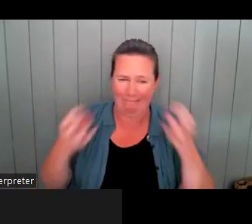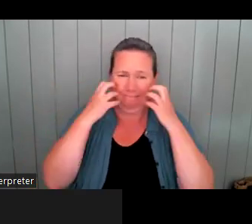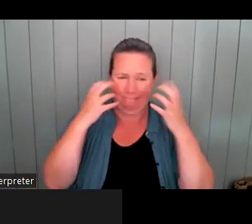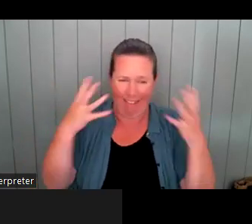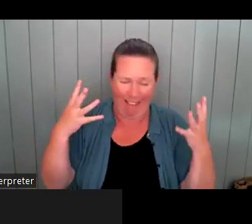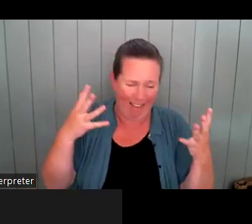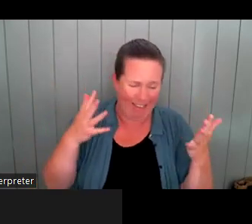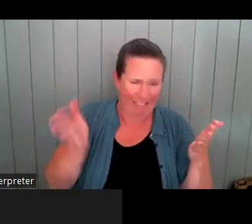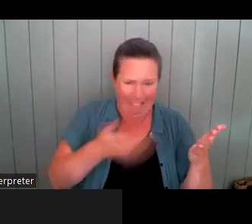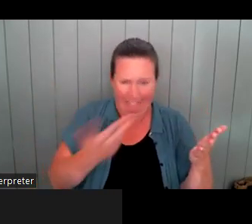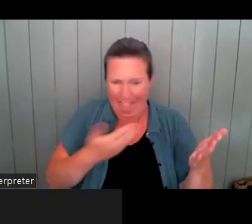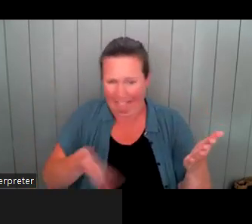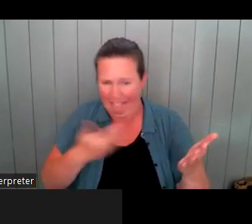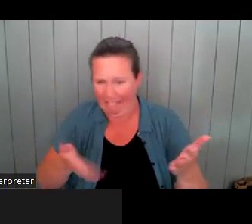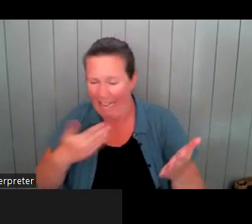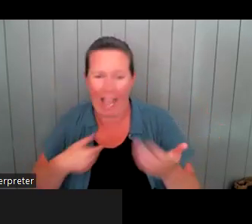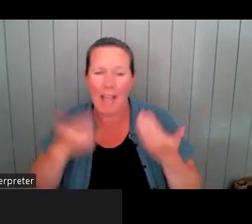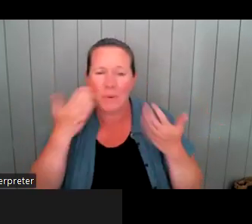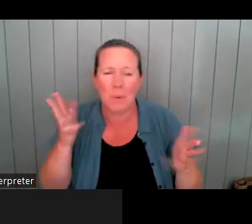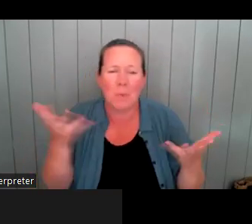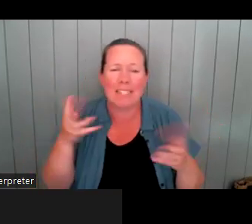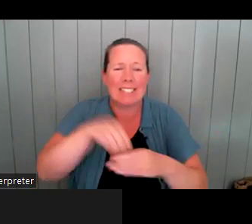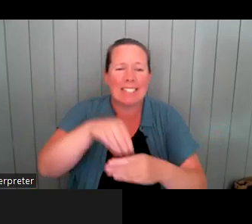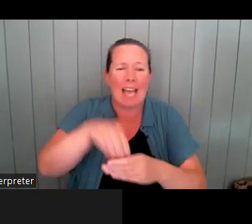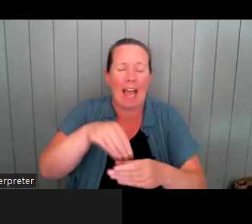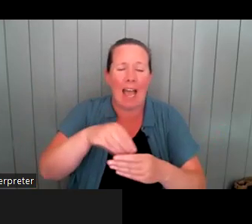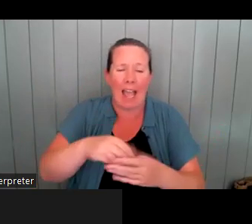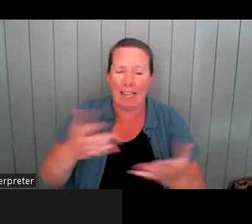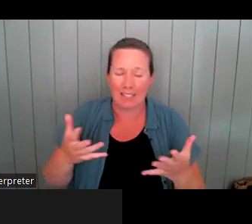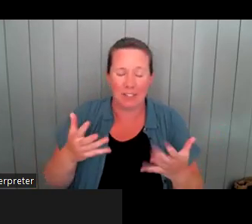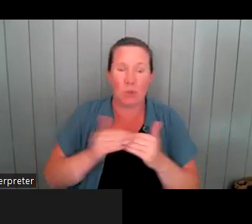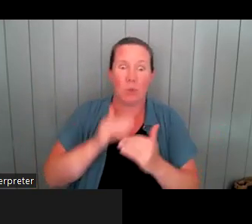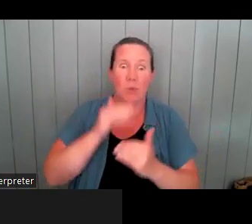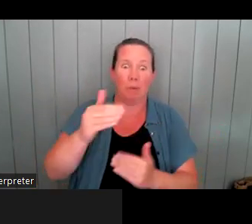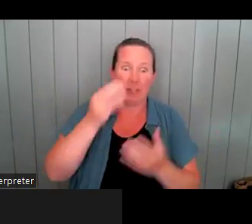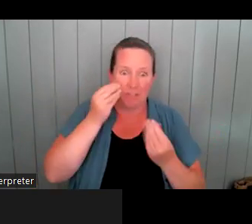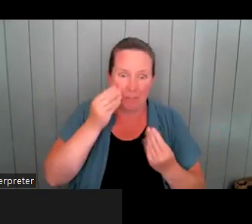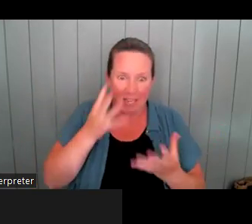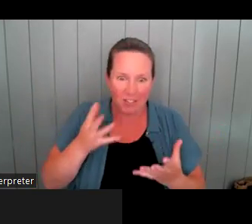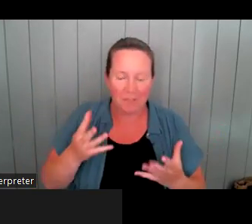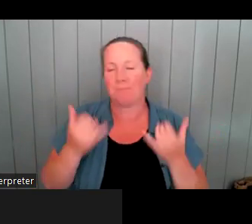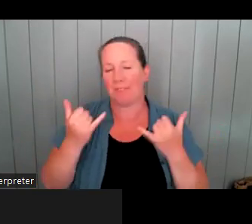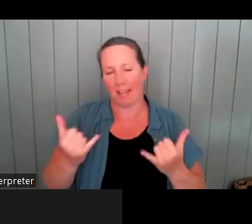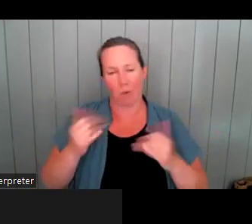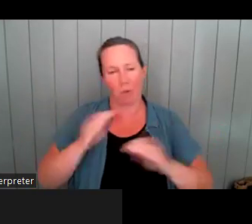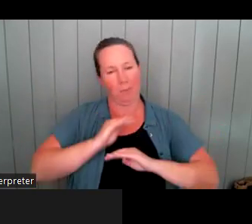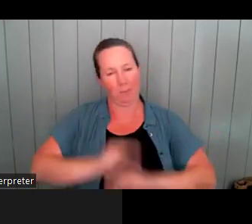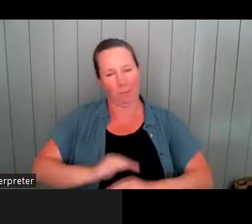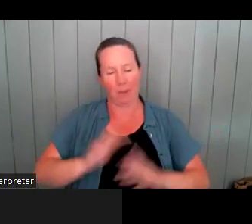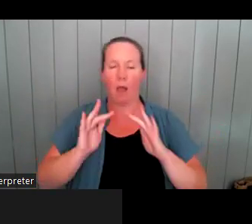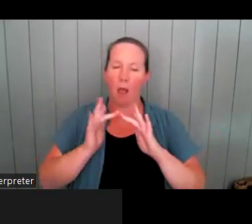How am I gonna guide you in telling me what's going on?" And what a relief, right? That they've put